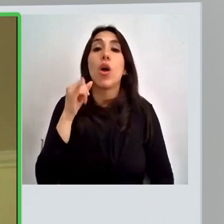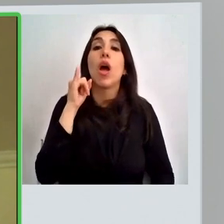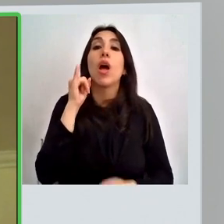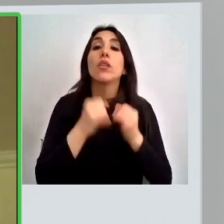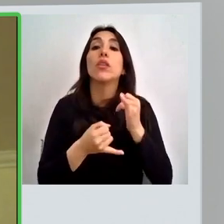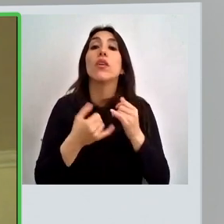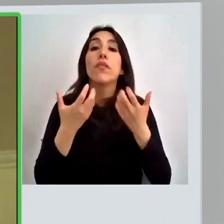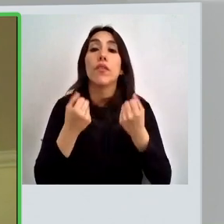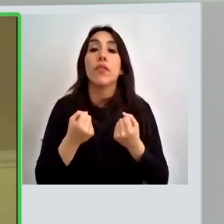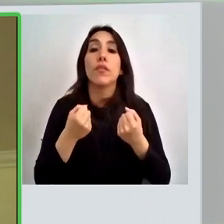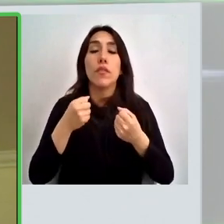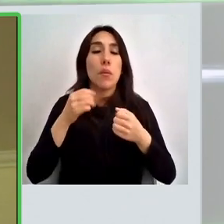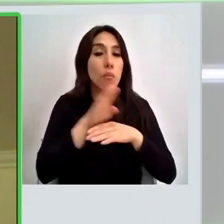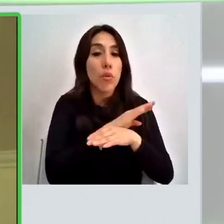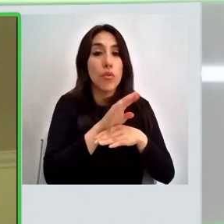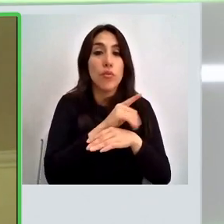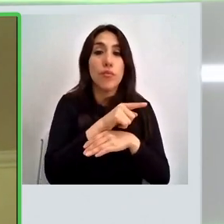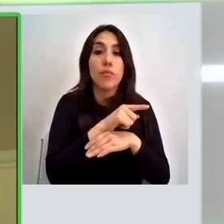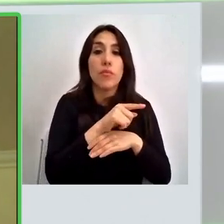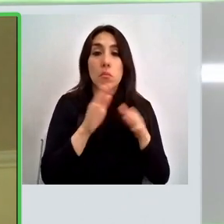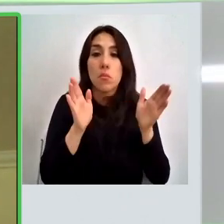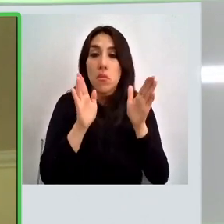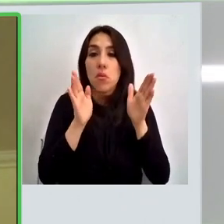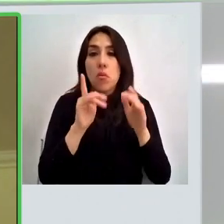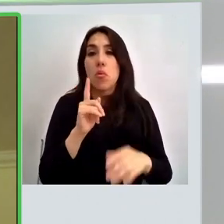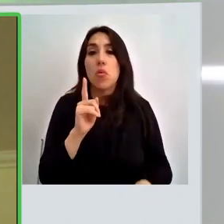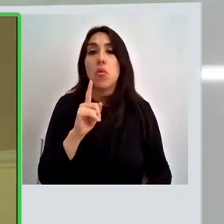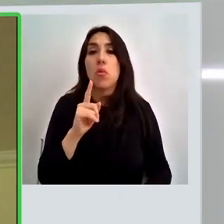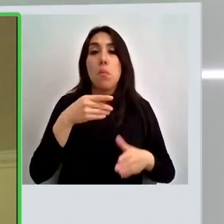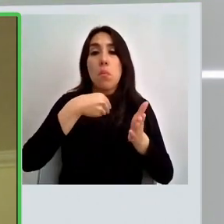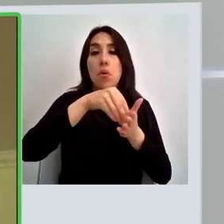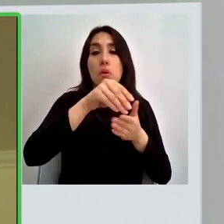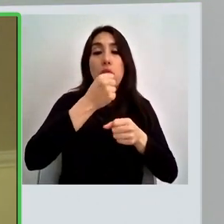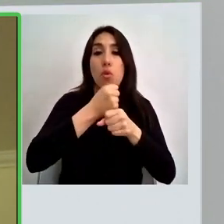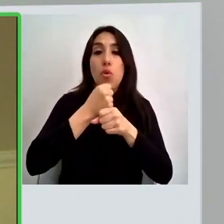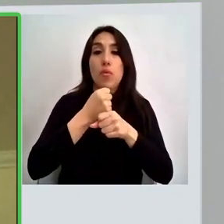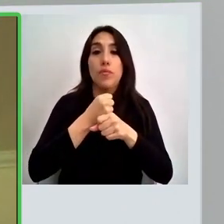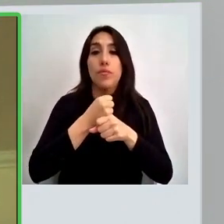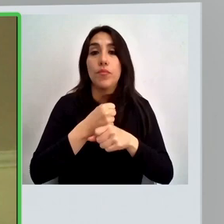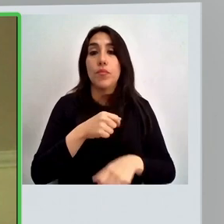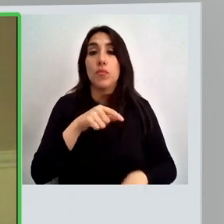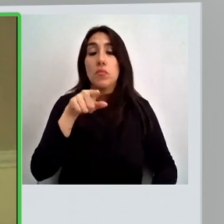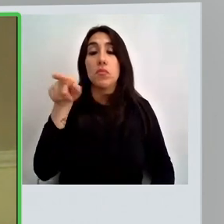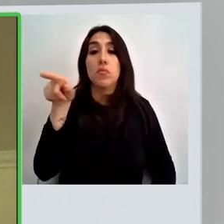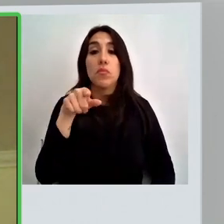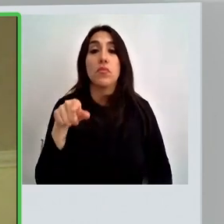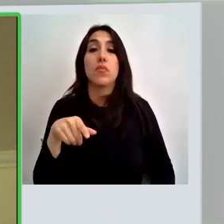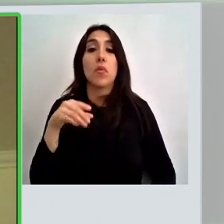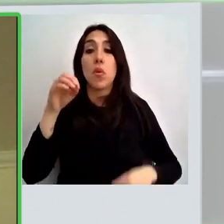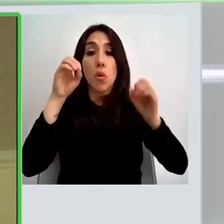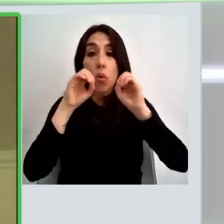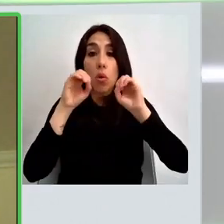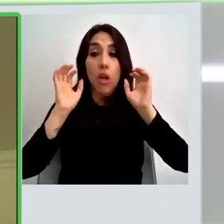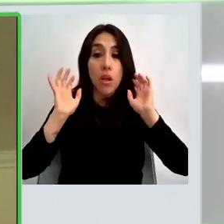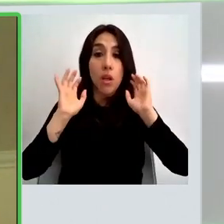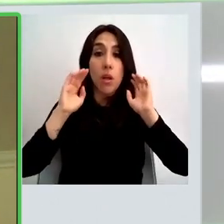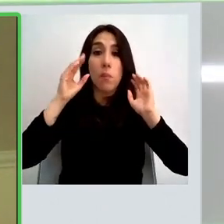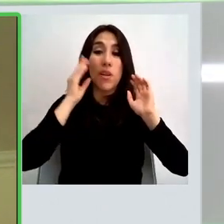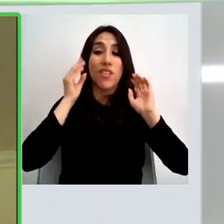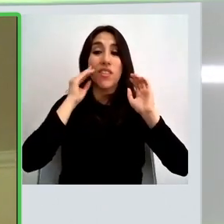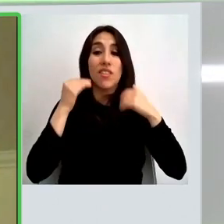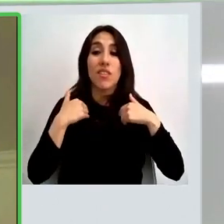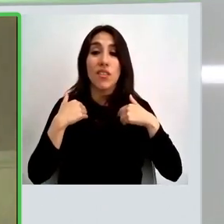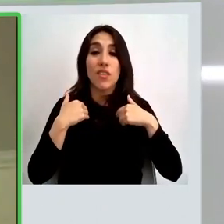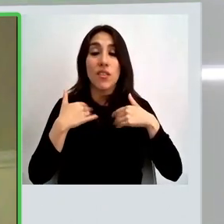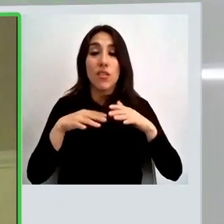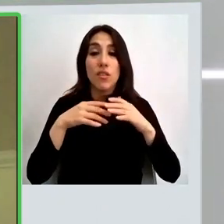any experience of employing persons with disabilities. They attended our summit a couple of years ago and